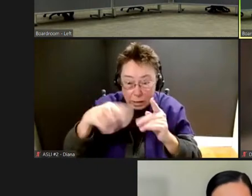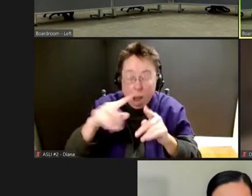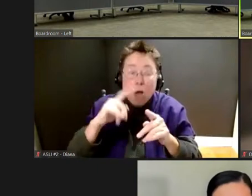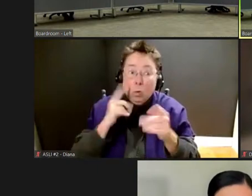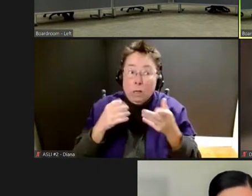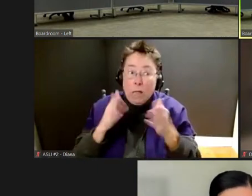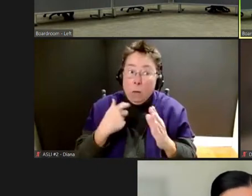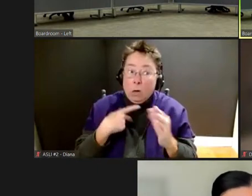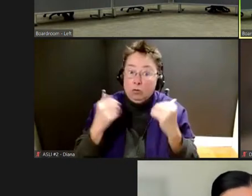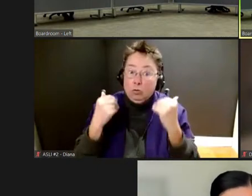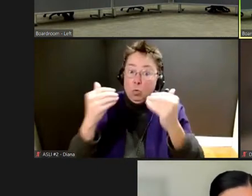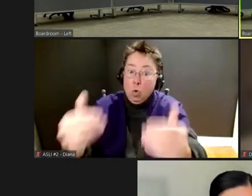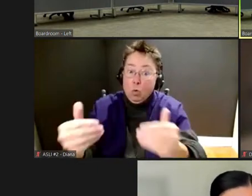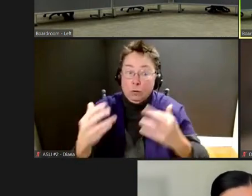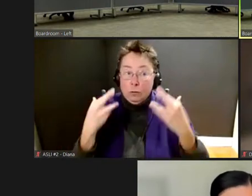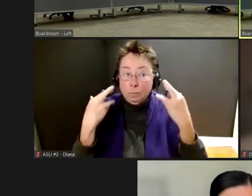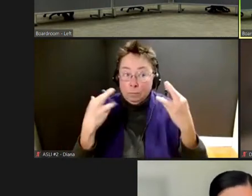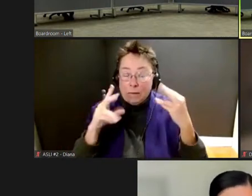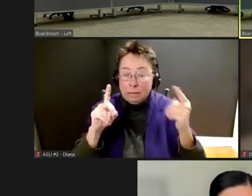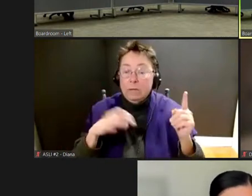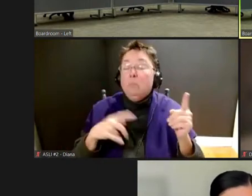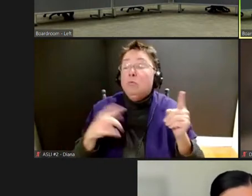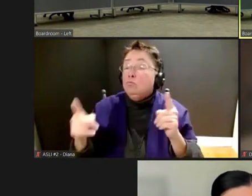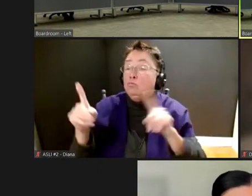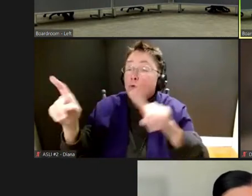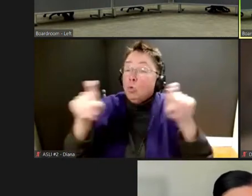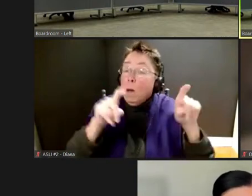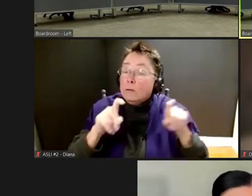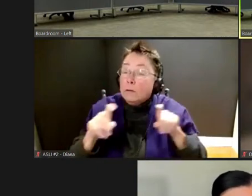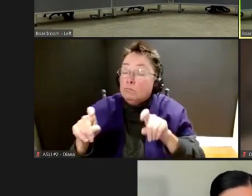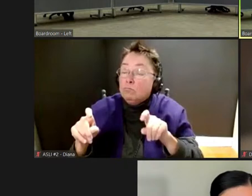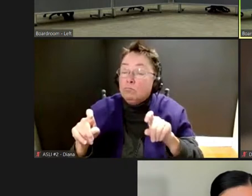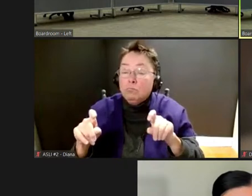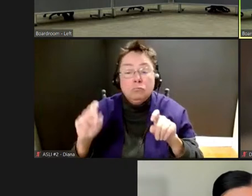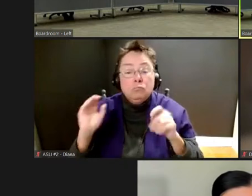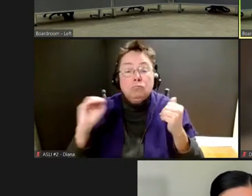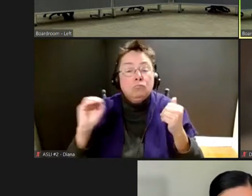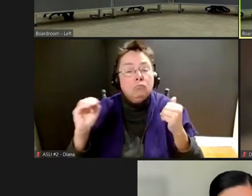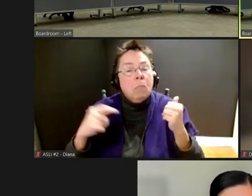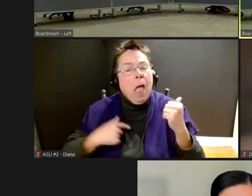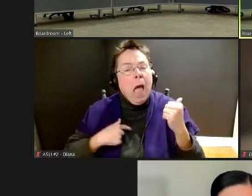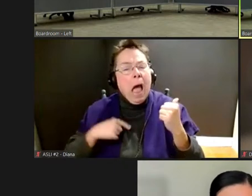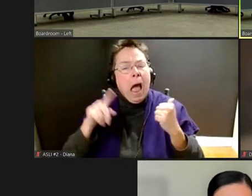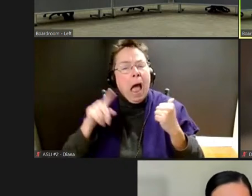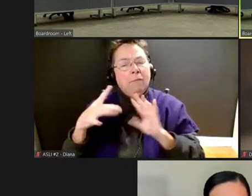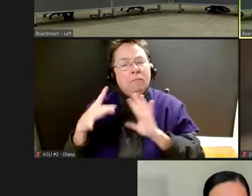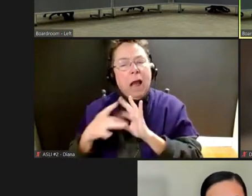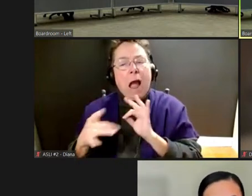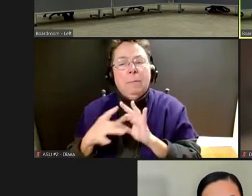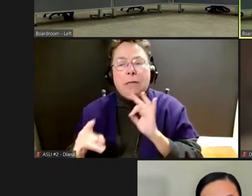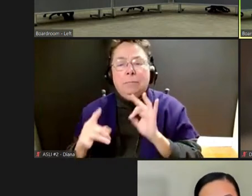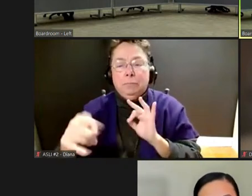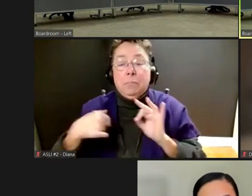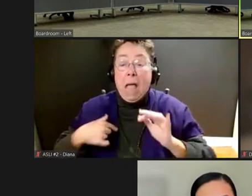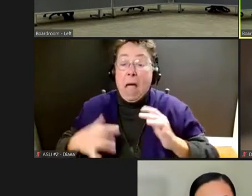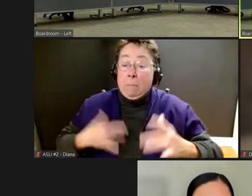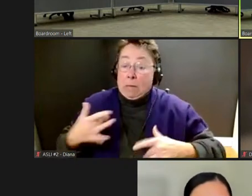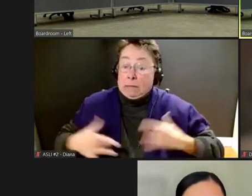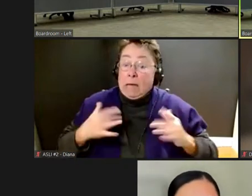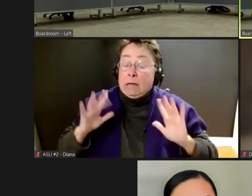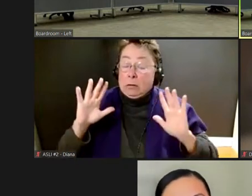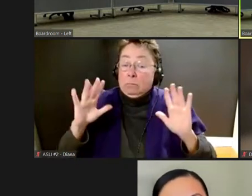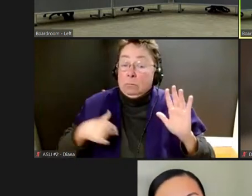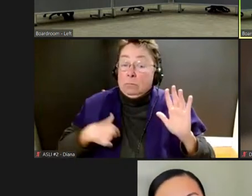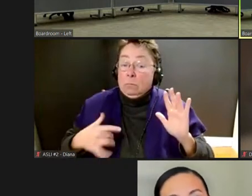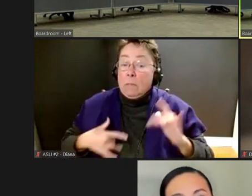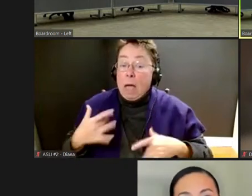you. I have no question. I have a comment. I'm excited about this.